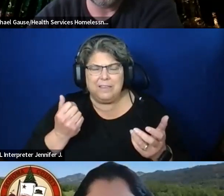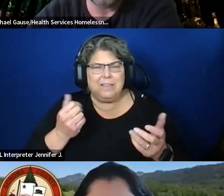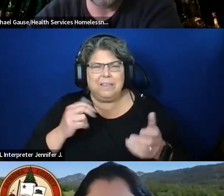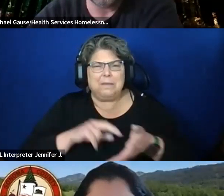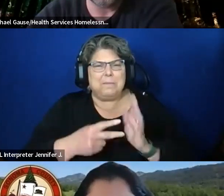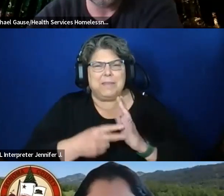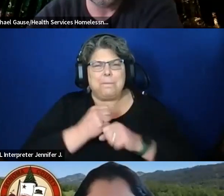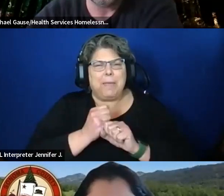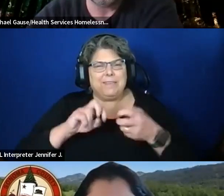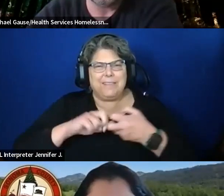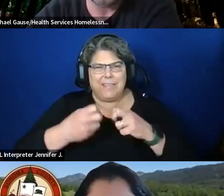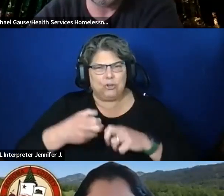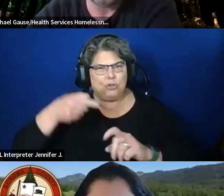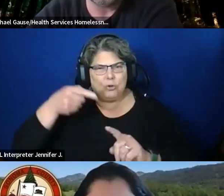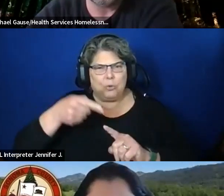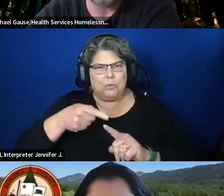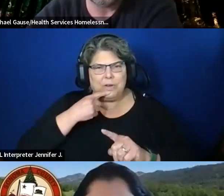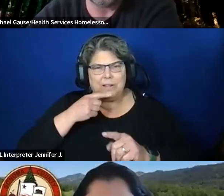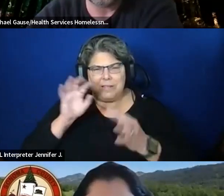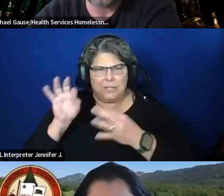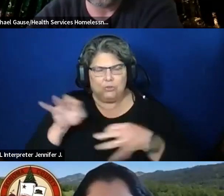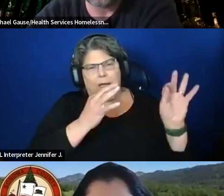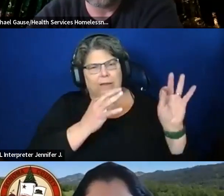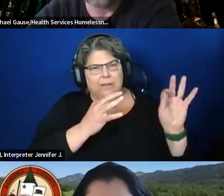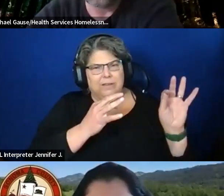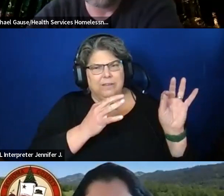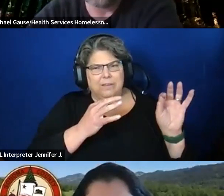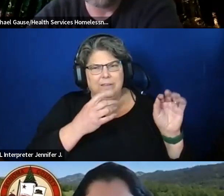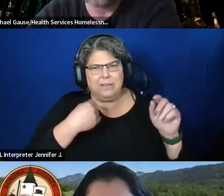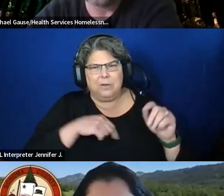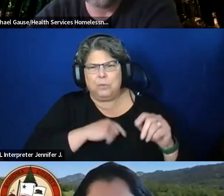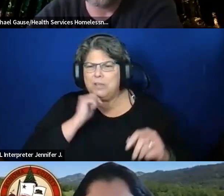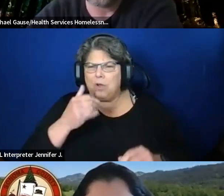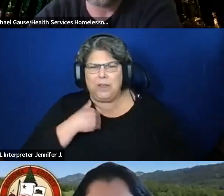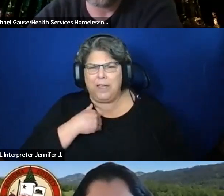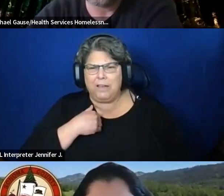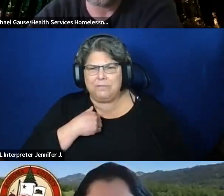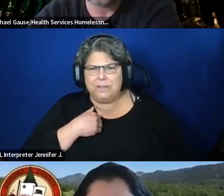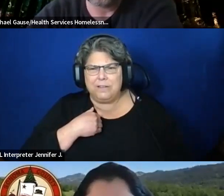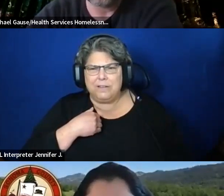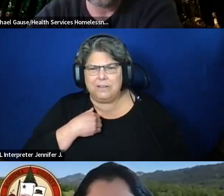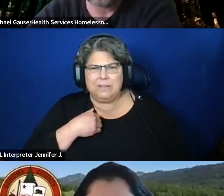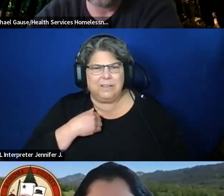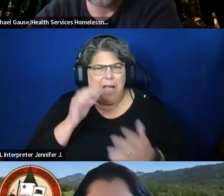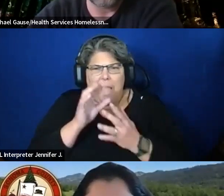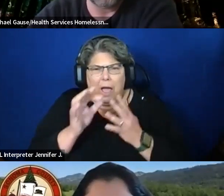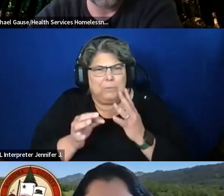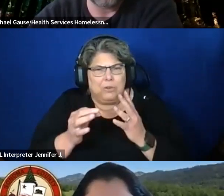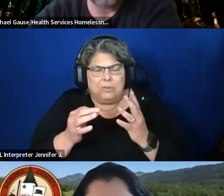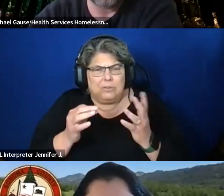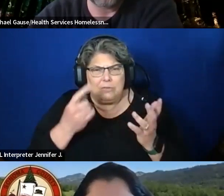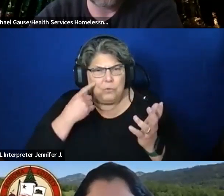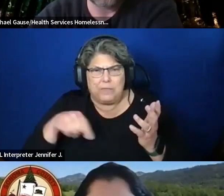from the real problem in our community, which is that we do not have affordable housing. we do not have options for these